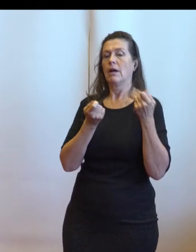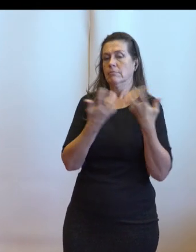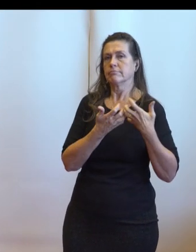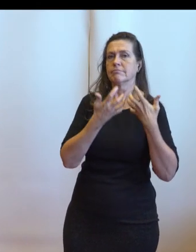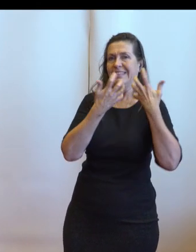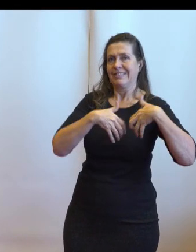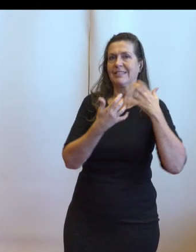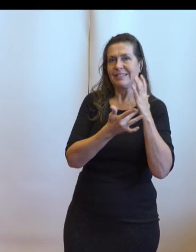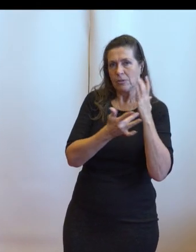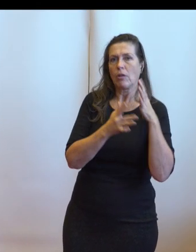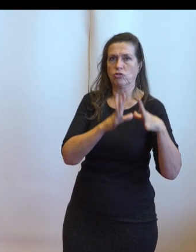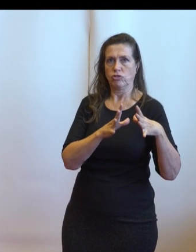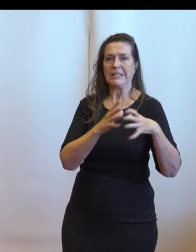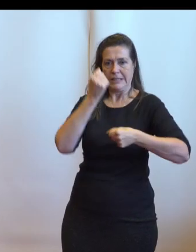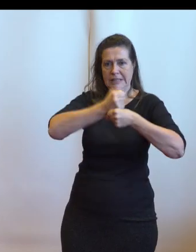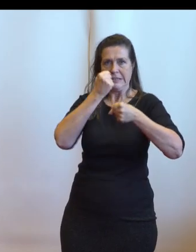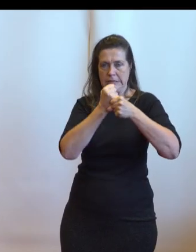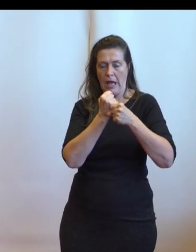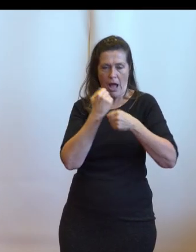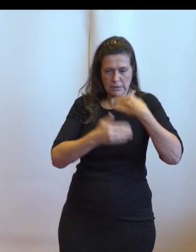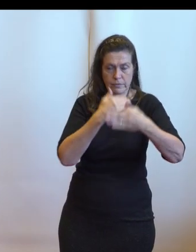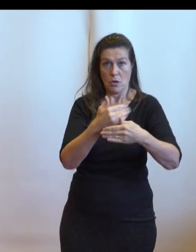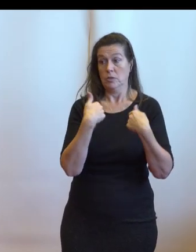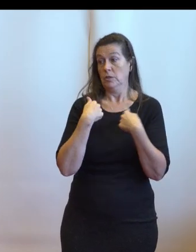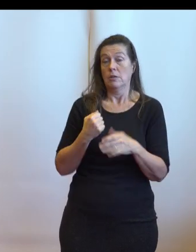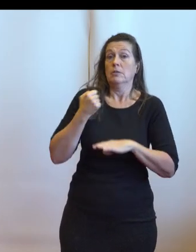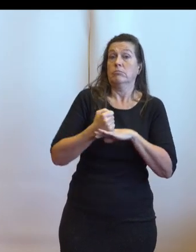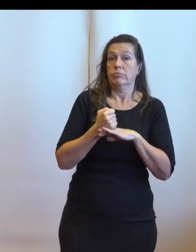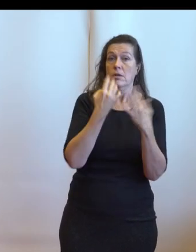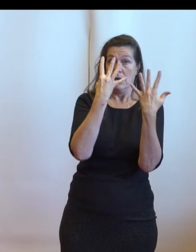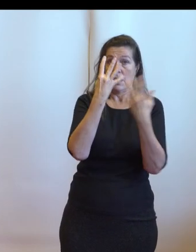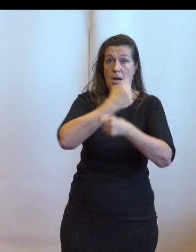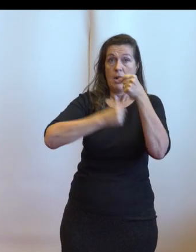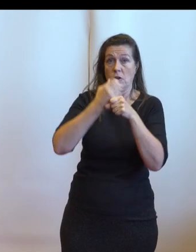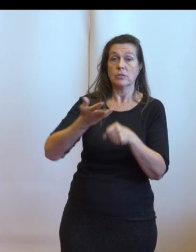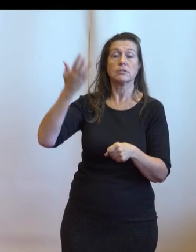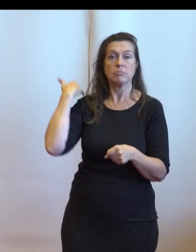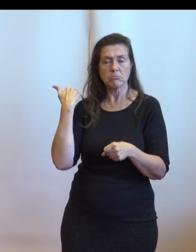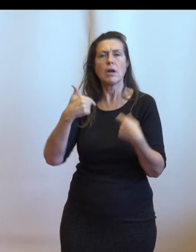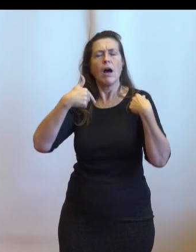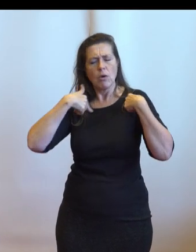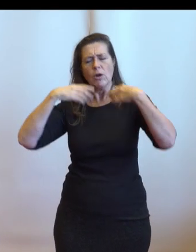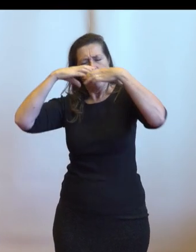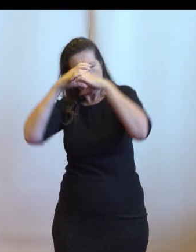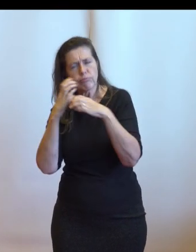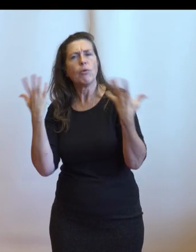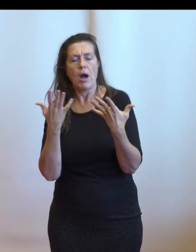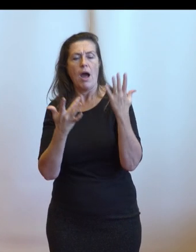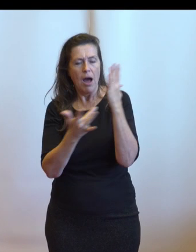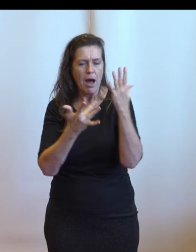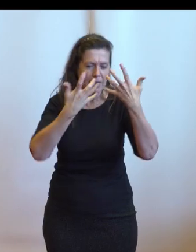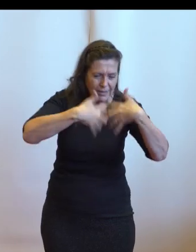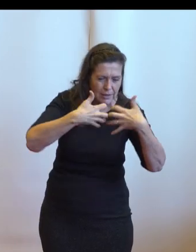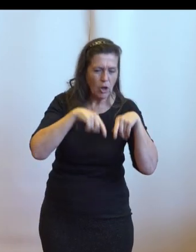been around for about 9 years now. And what we do is we focus purely on technology and looking at how we can